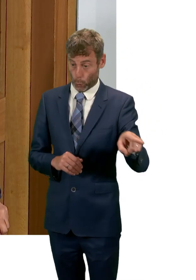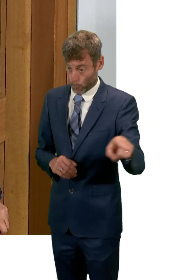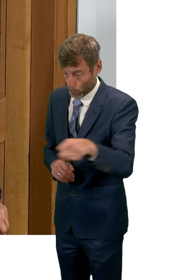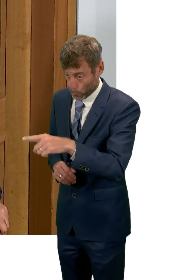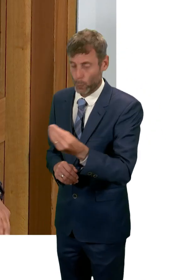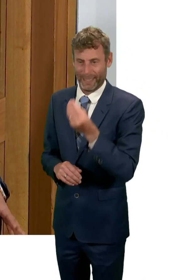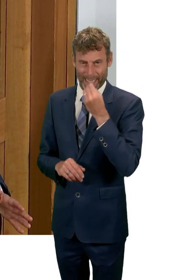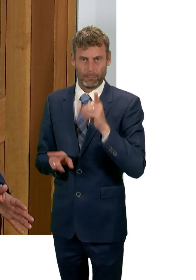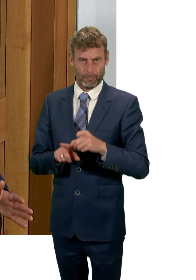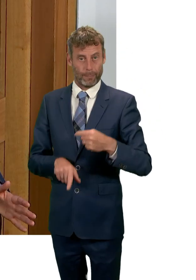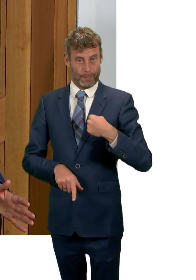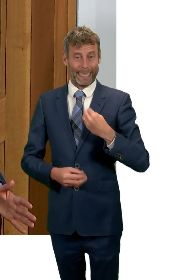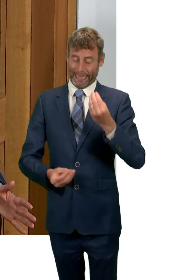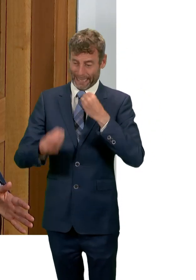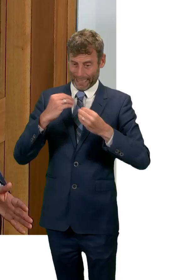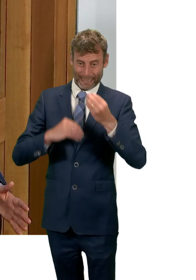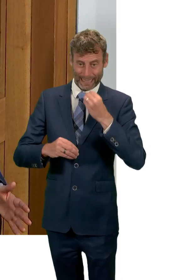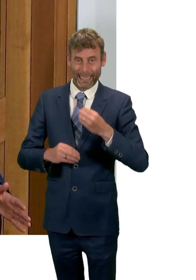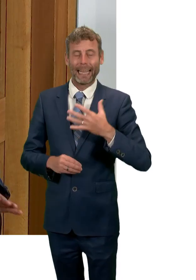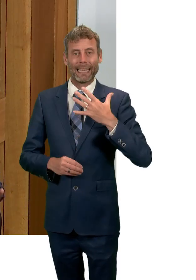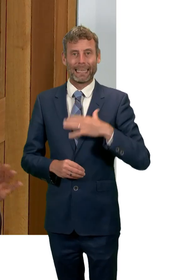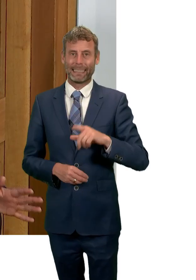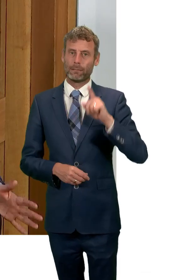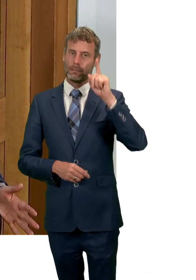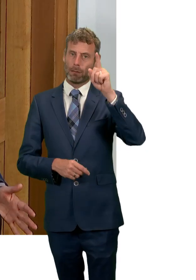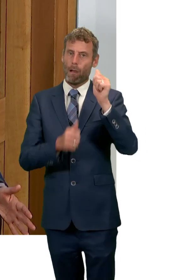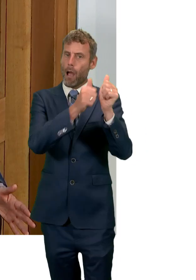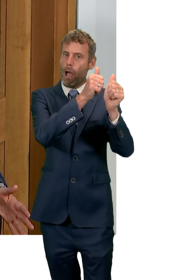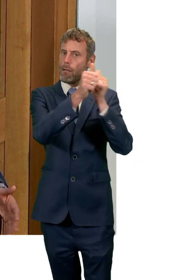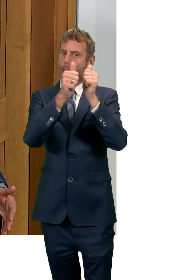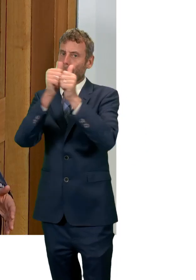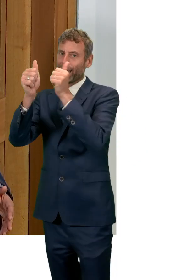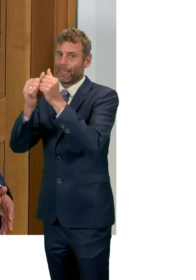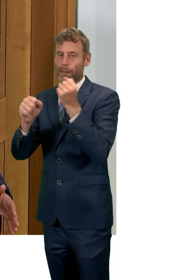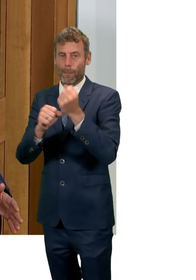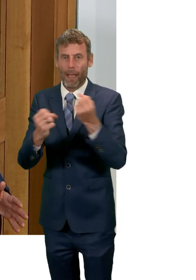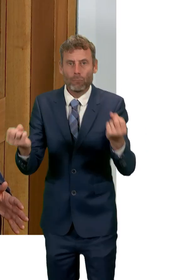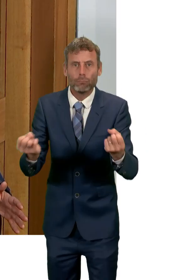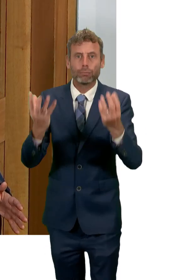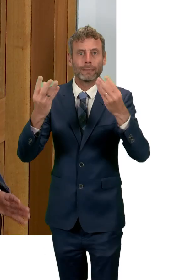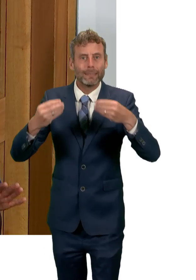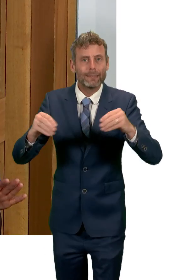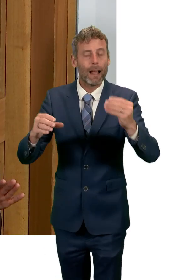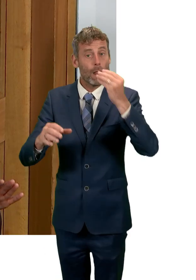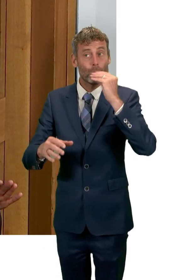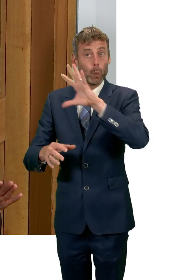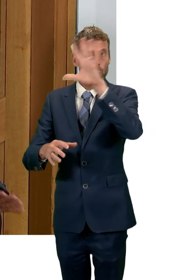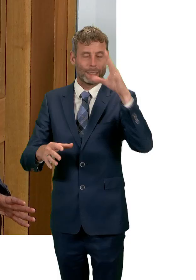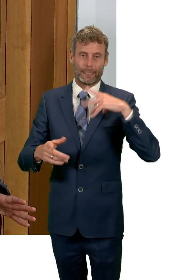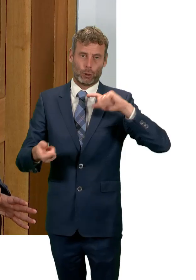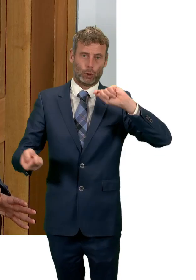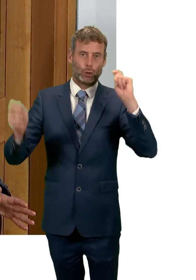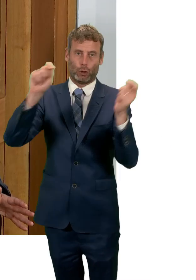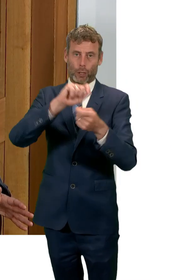think, you know, changing the food system and changing our food environment is really important, but there's not